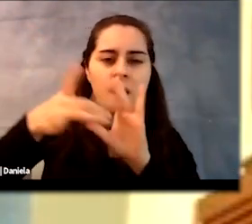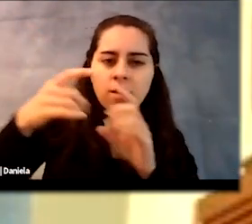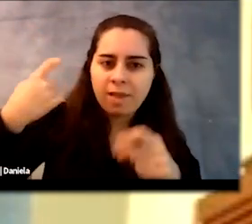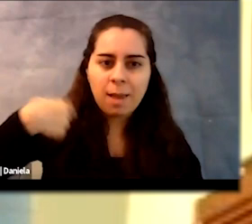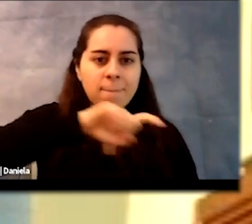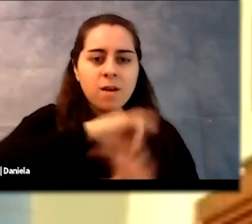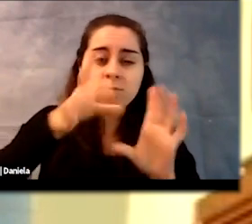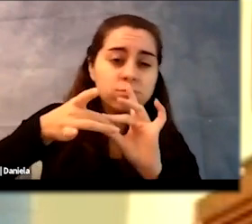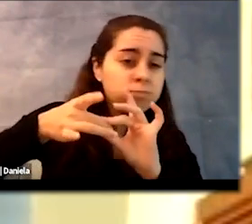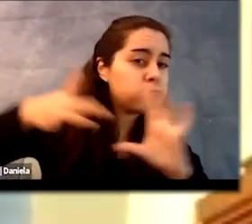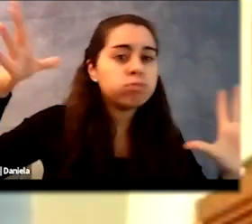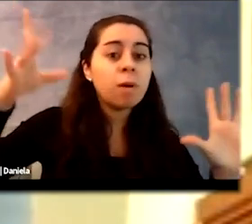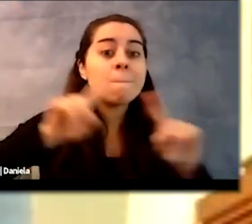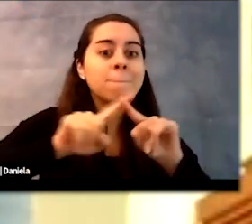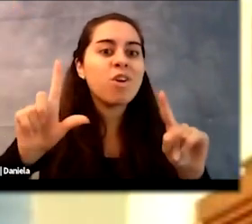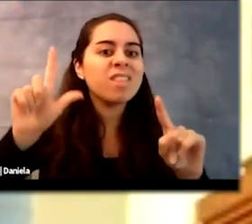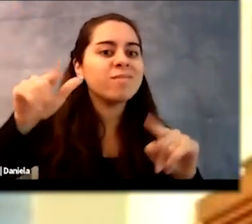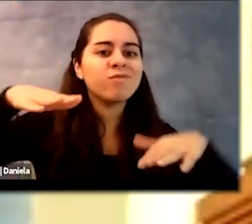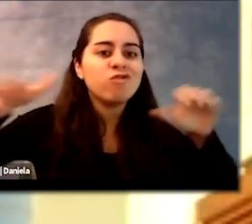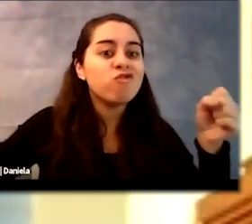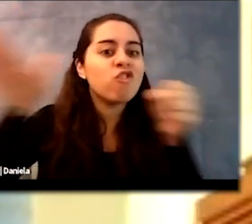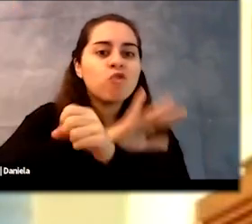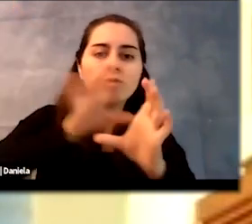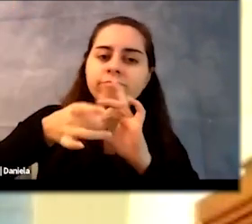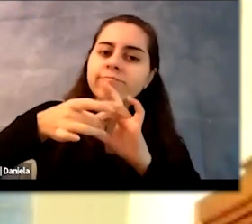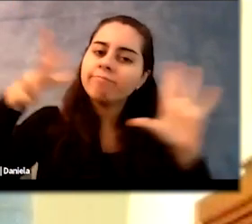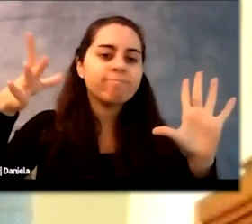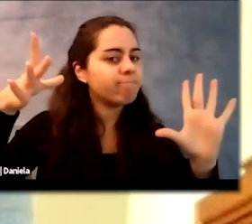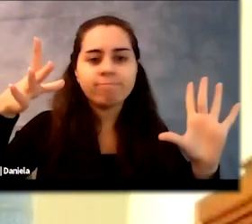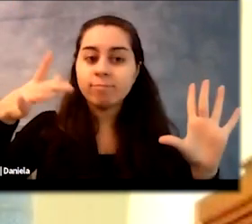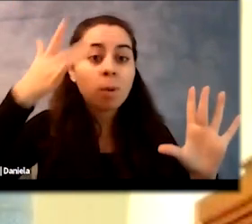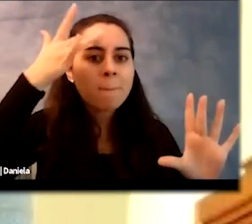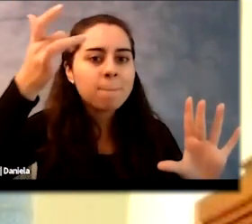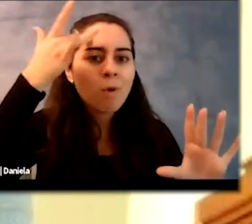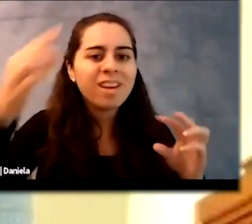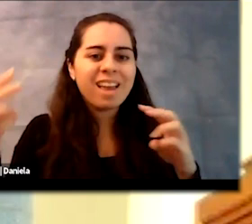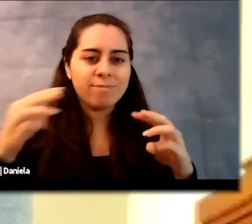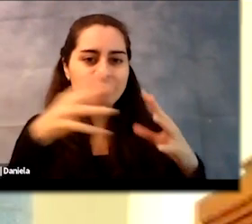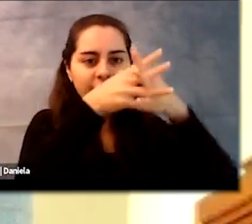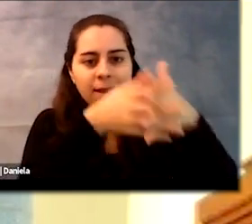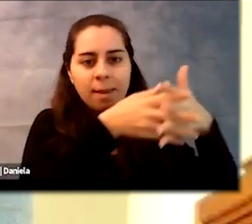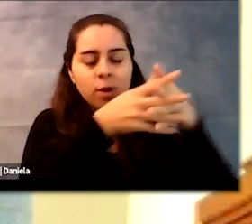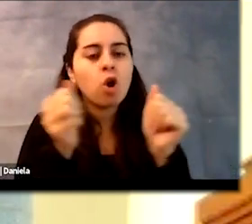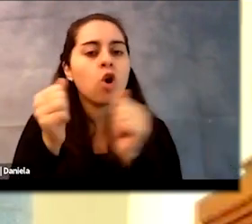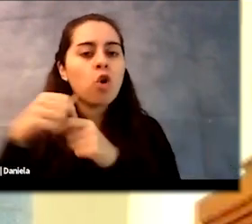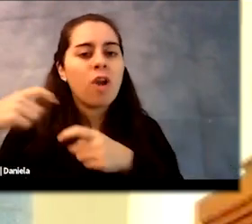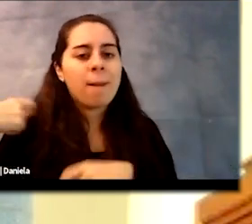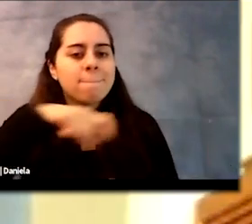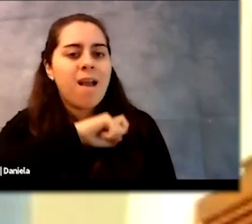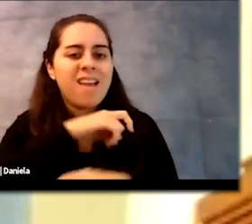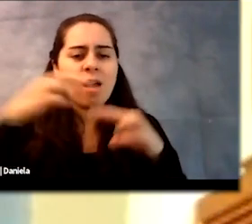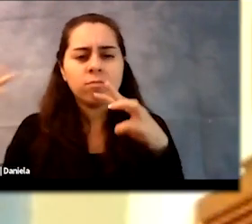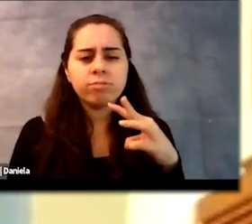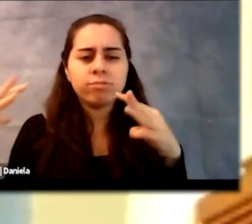the United States invaded Puerto Rico during the Spanish-American War in 1898. The debate and